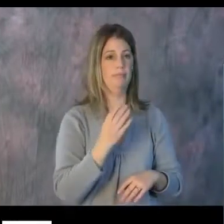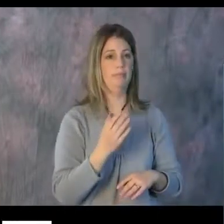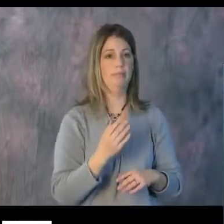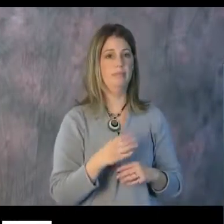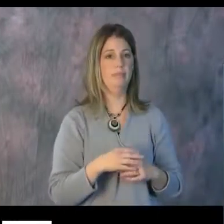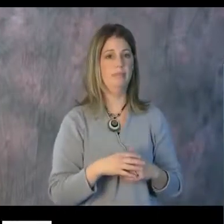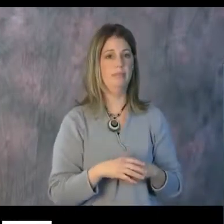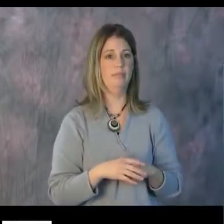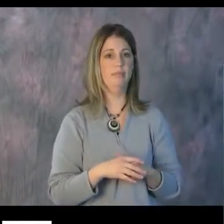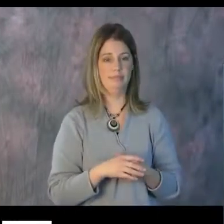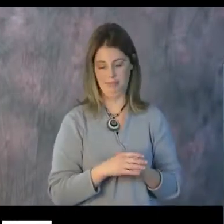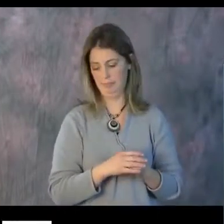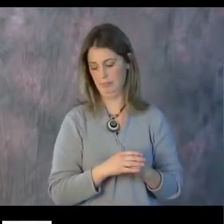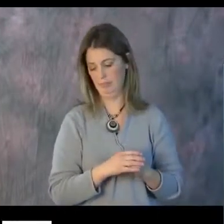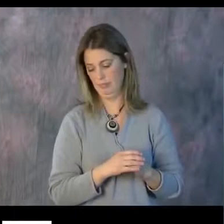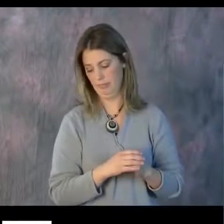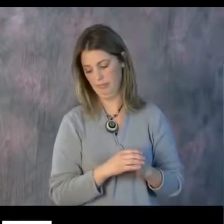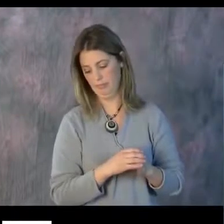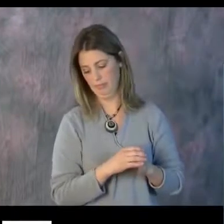And then